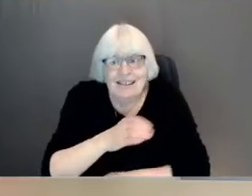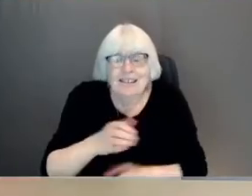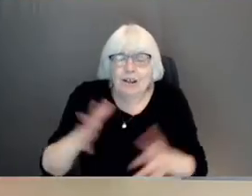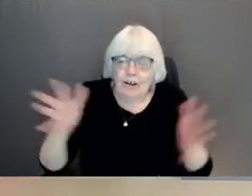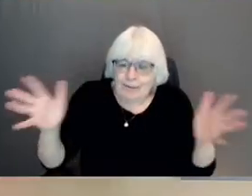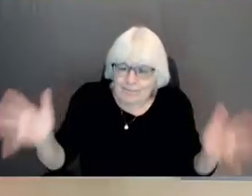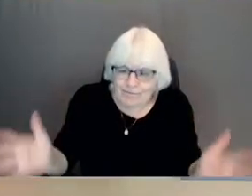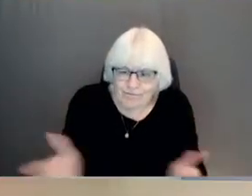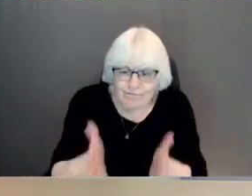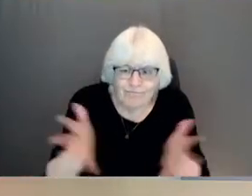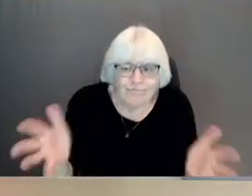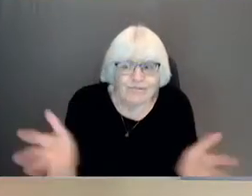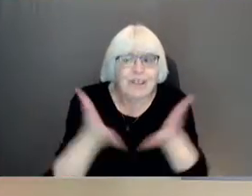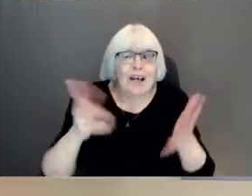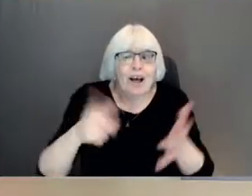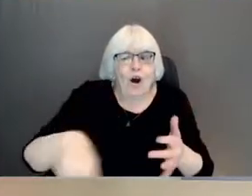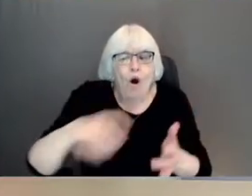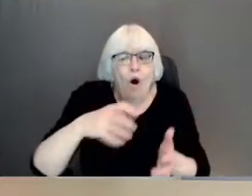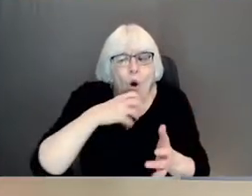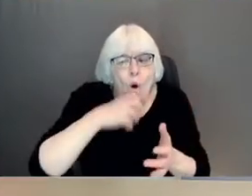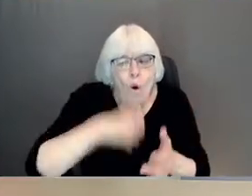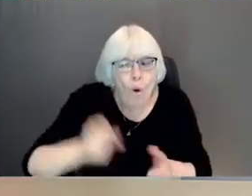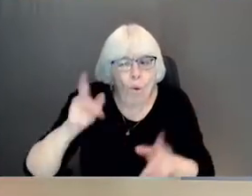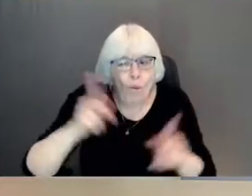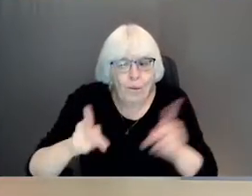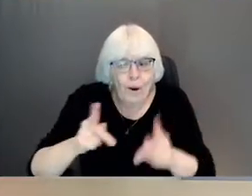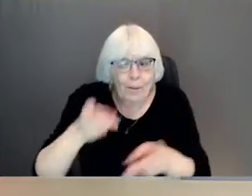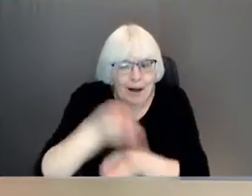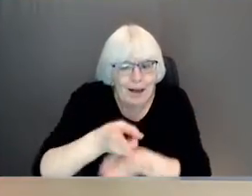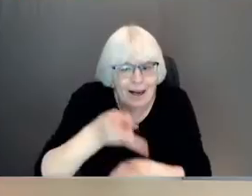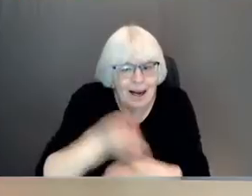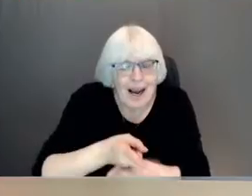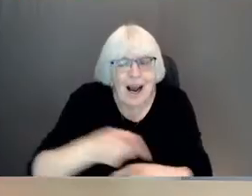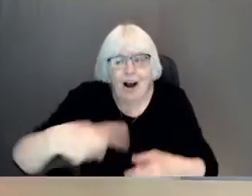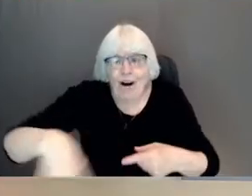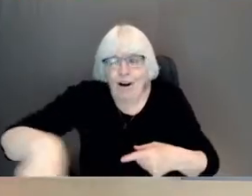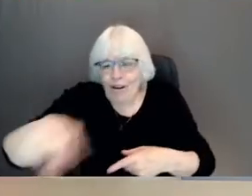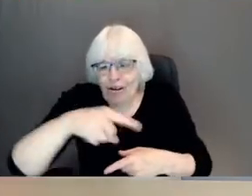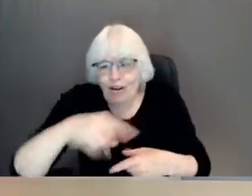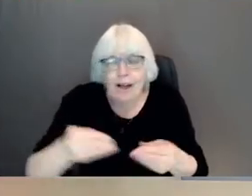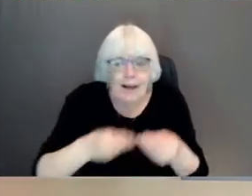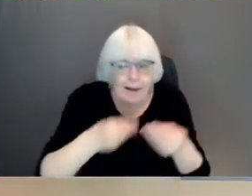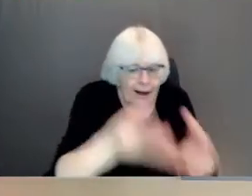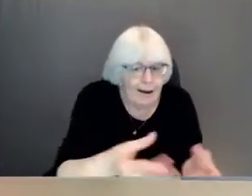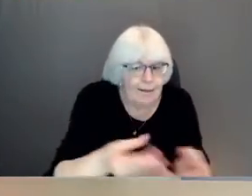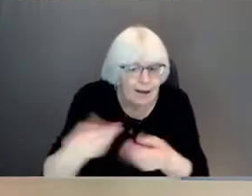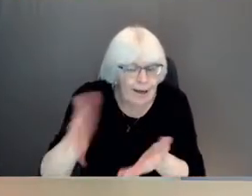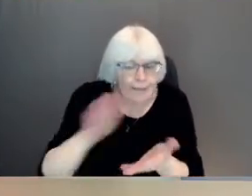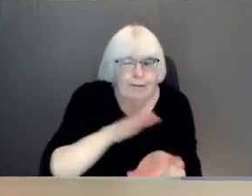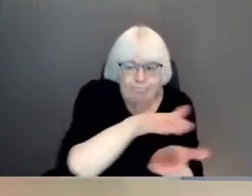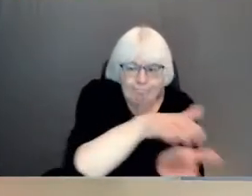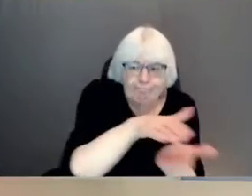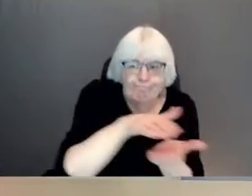providers. Then we expanded more broadly to include all children in early learning and child care centers and schools to ensure children and